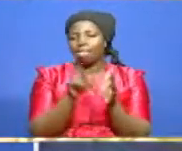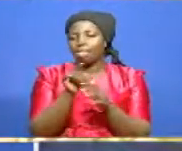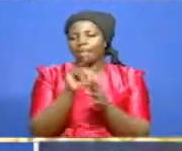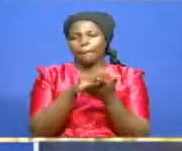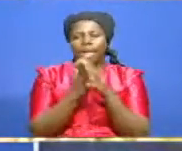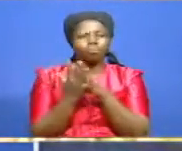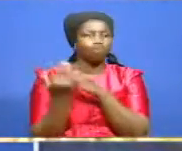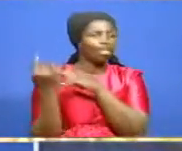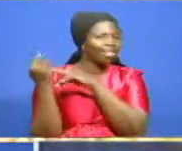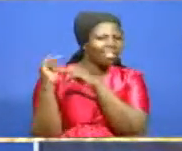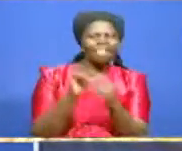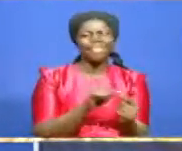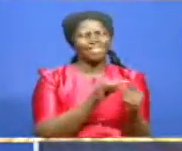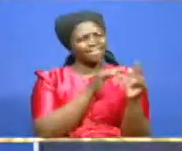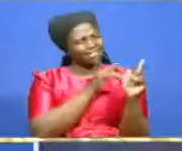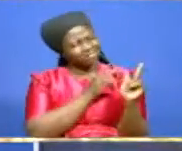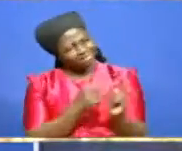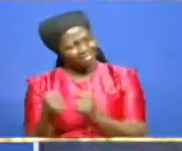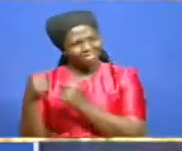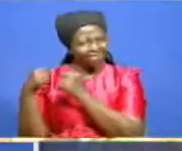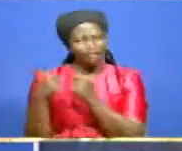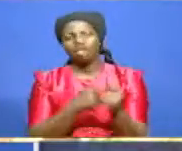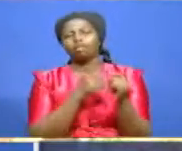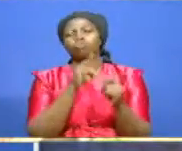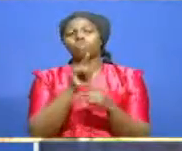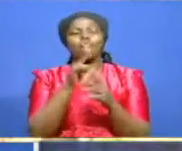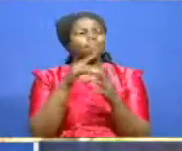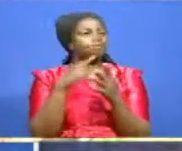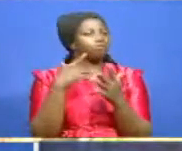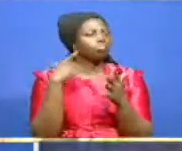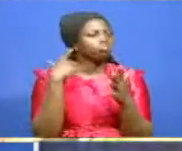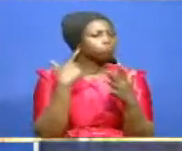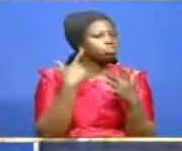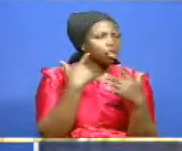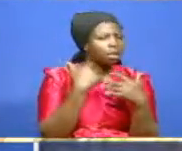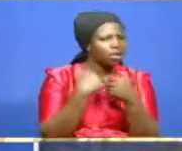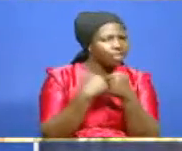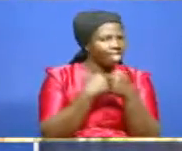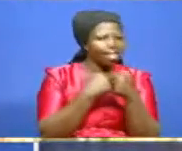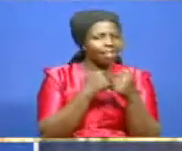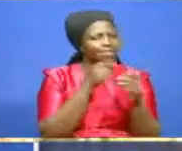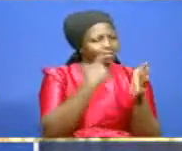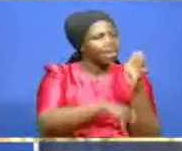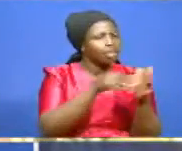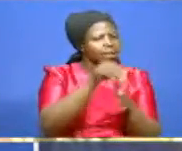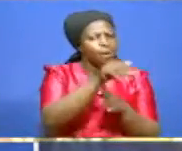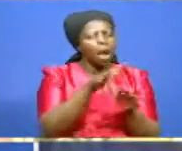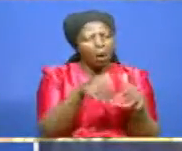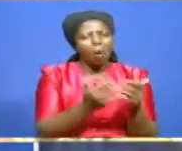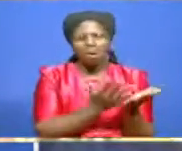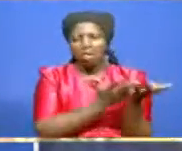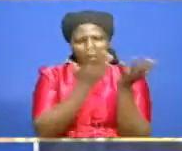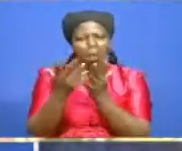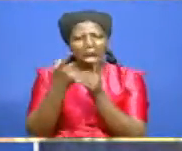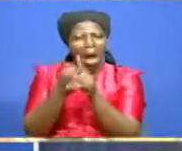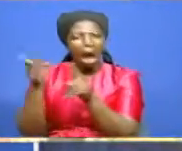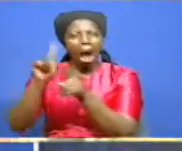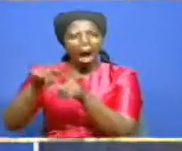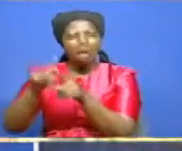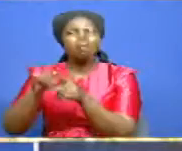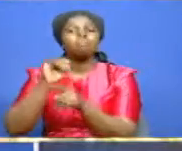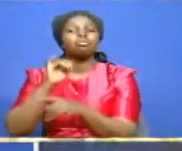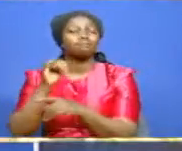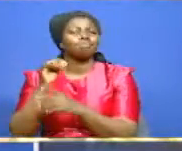You know, it is like you are fighting with the taxpayer, or they bring exaggerated claims and, you know, there's no room for